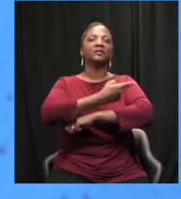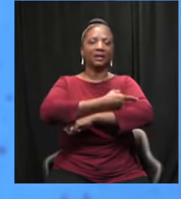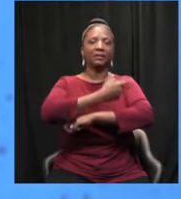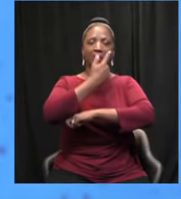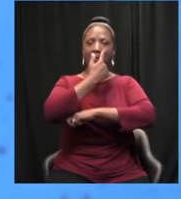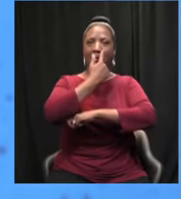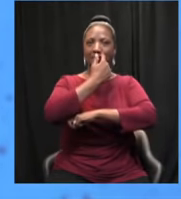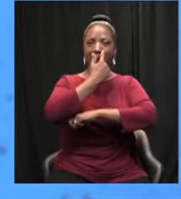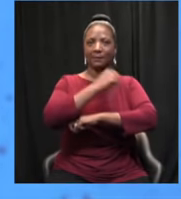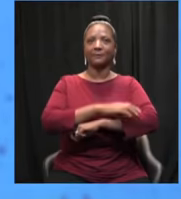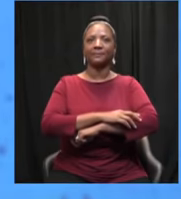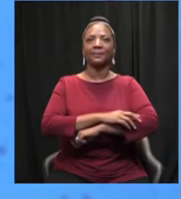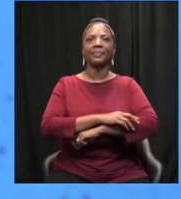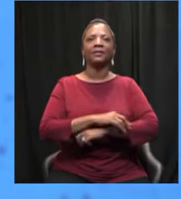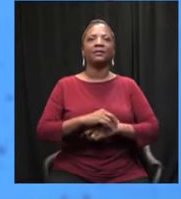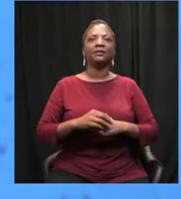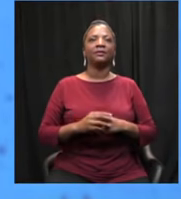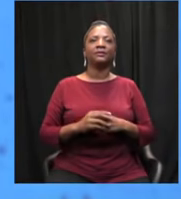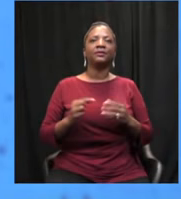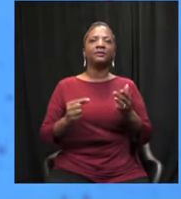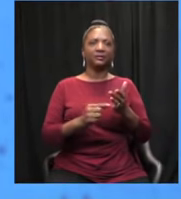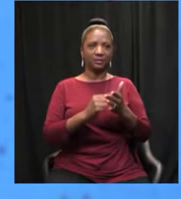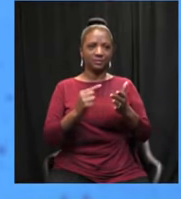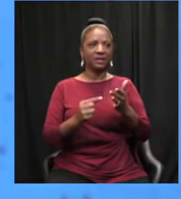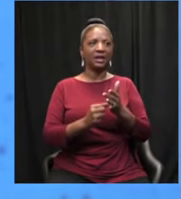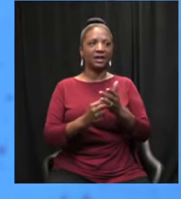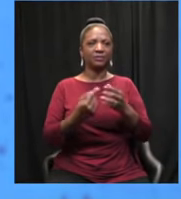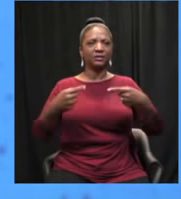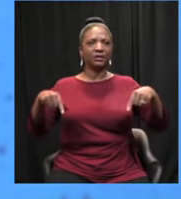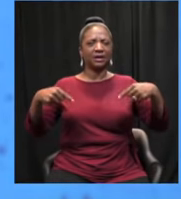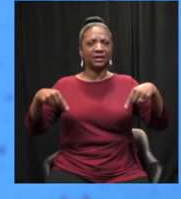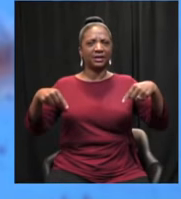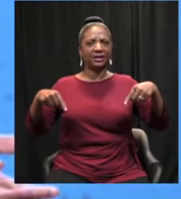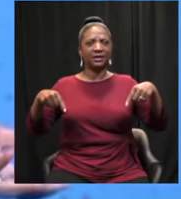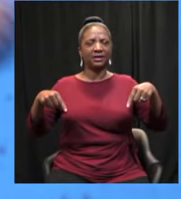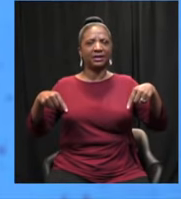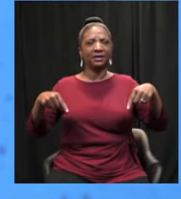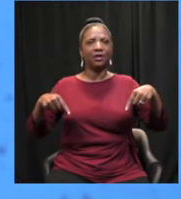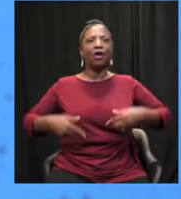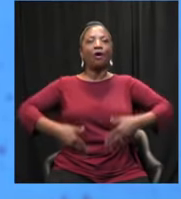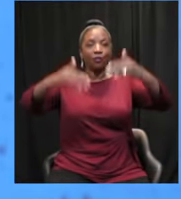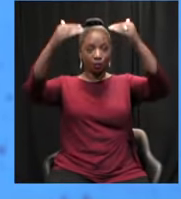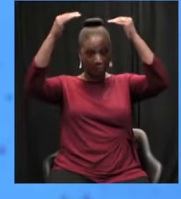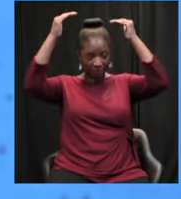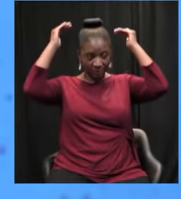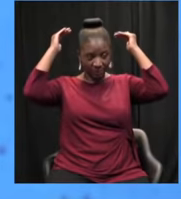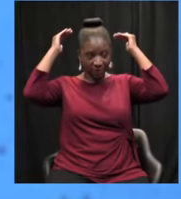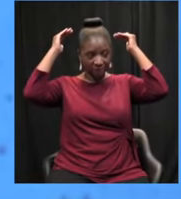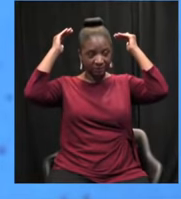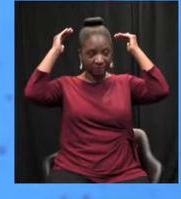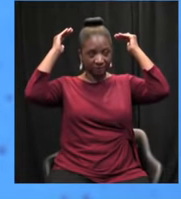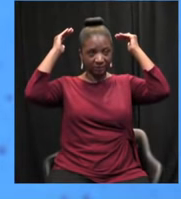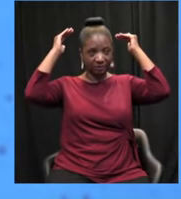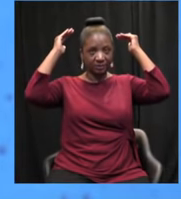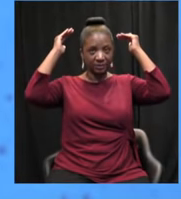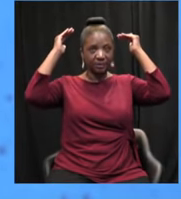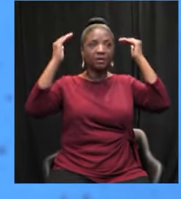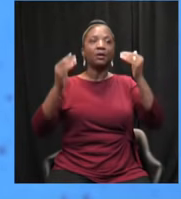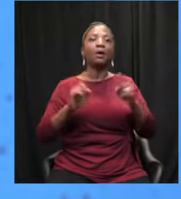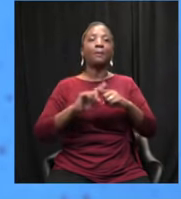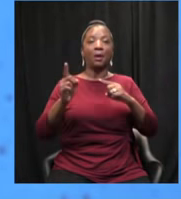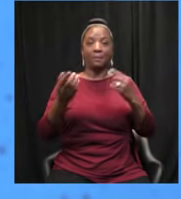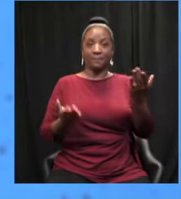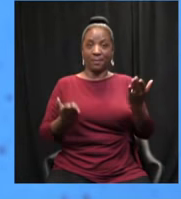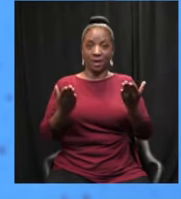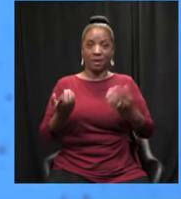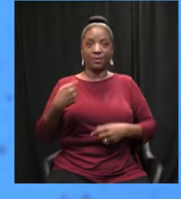with worry and overrun with anxiety and overrun with the problems that we face is that maybe we need